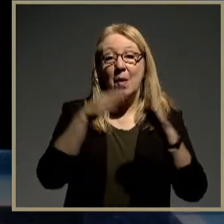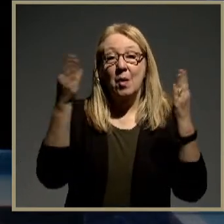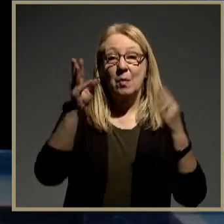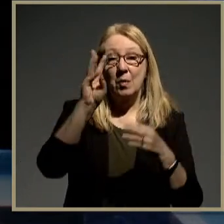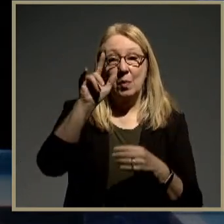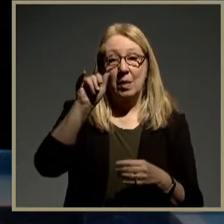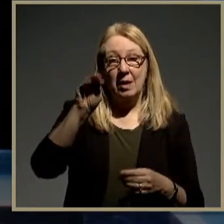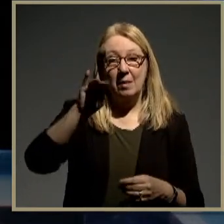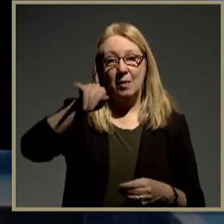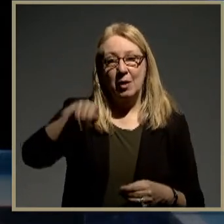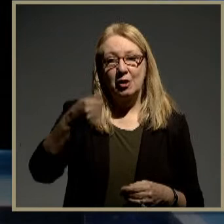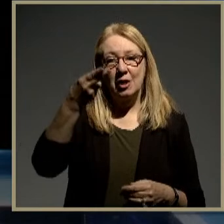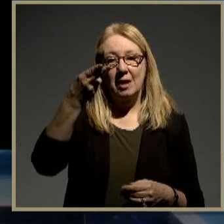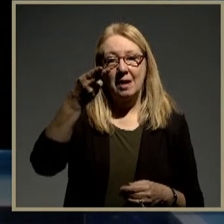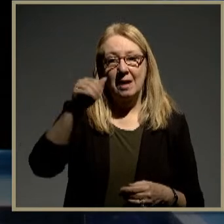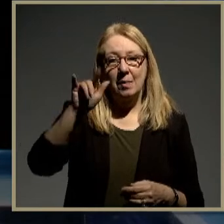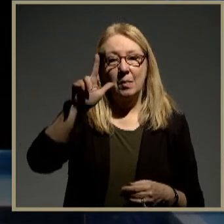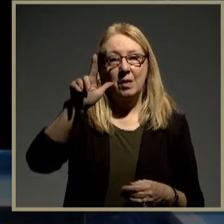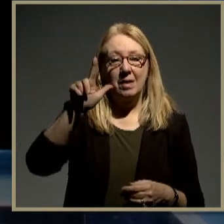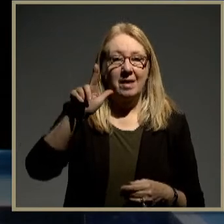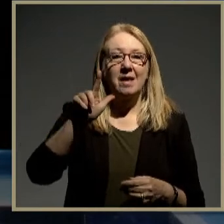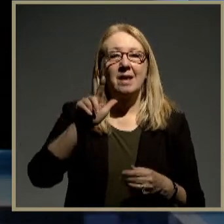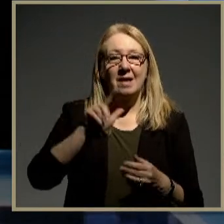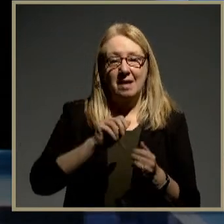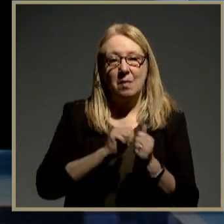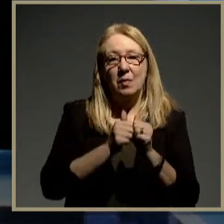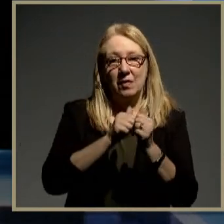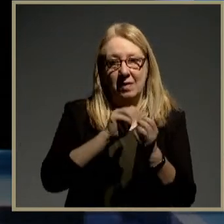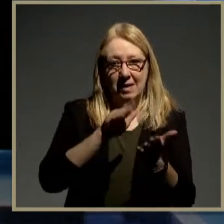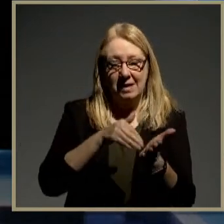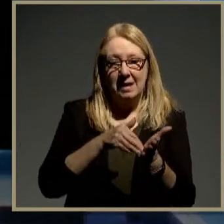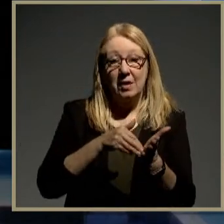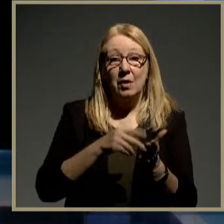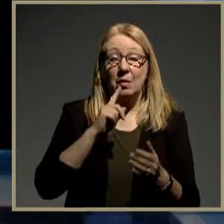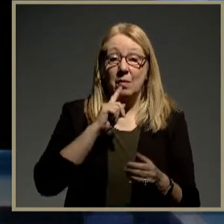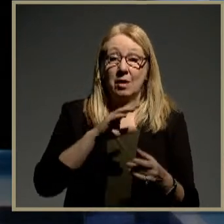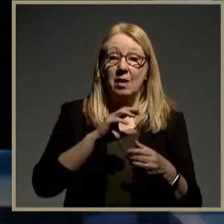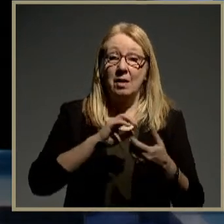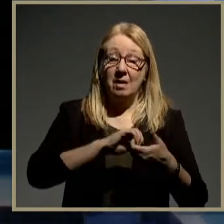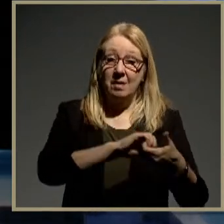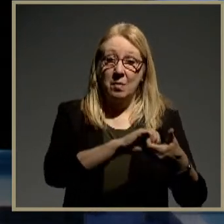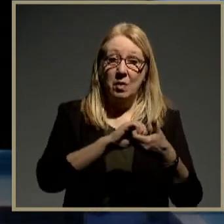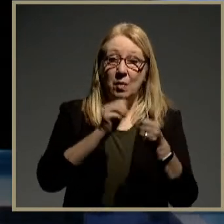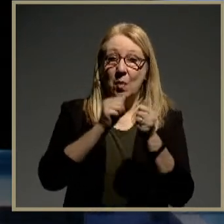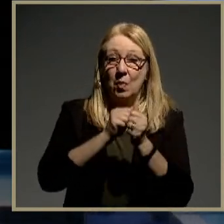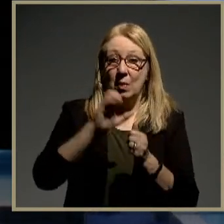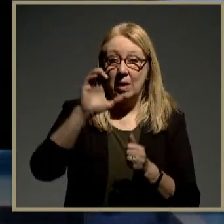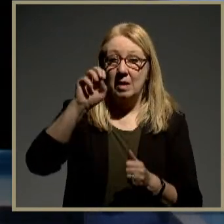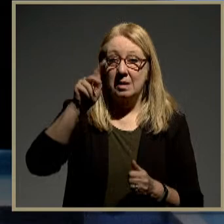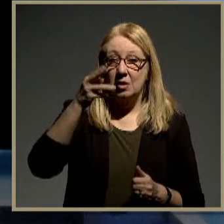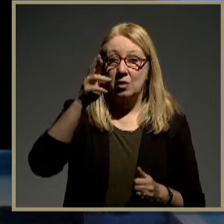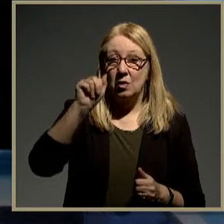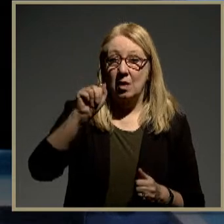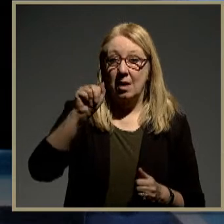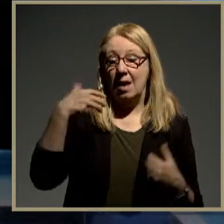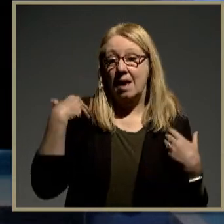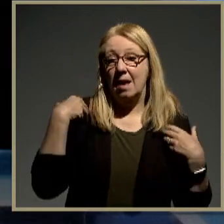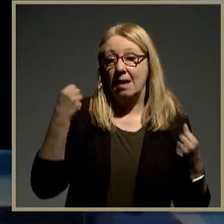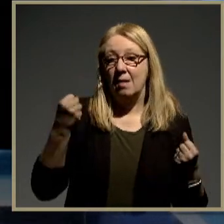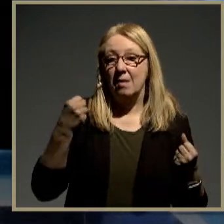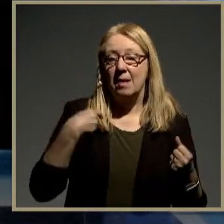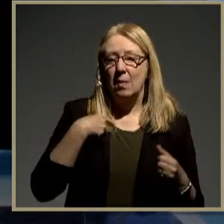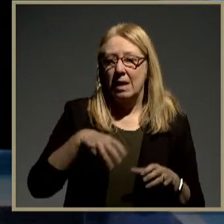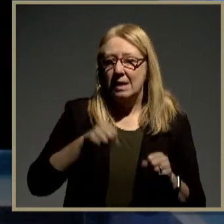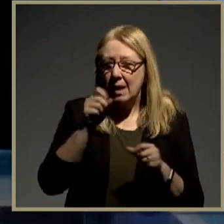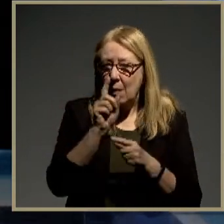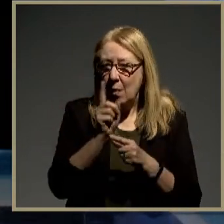J. Hybl Sports Medicine and Performance Center, created in partnership with Centura Health. I want to take just a moment